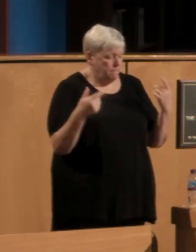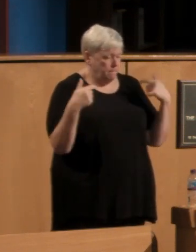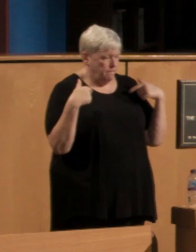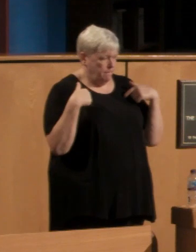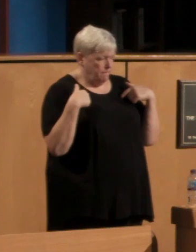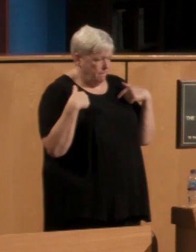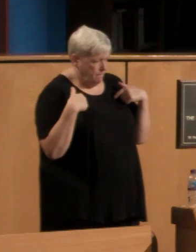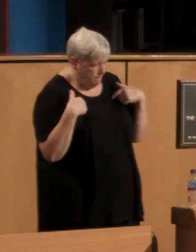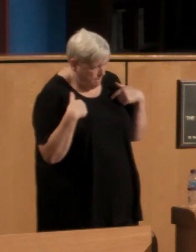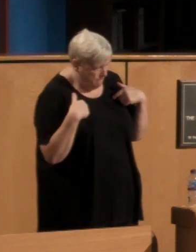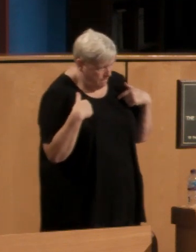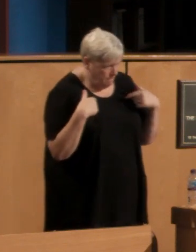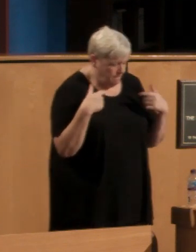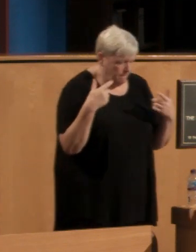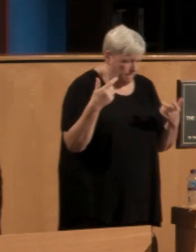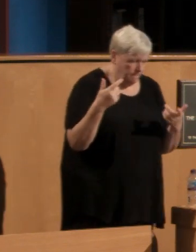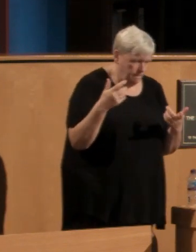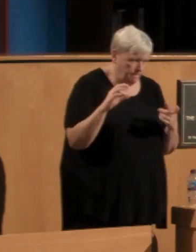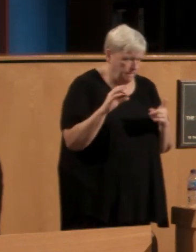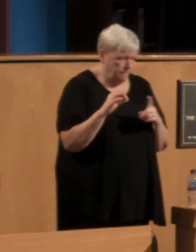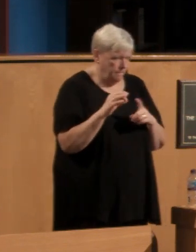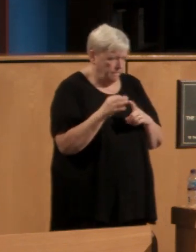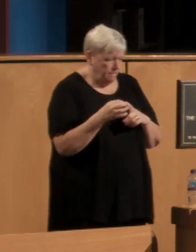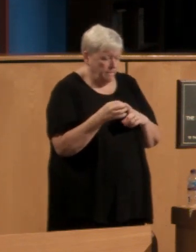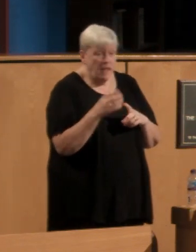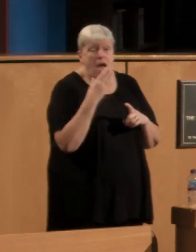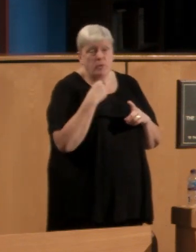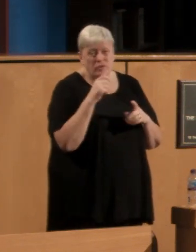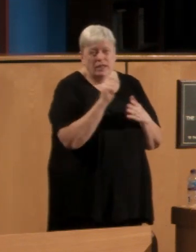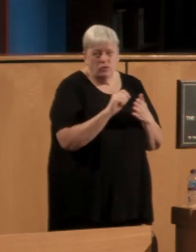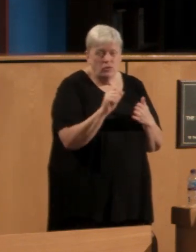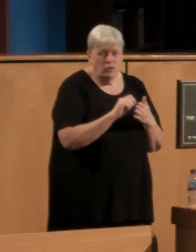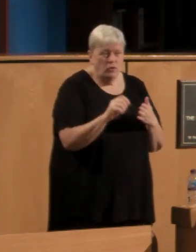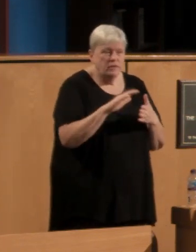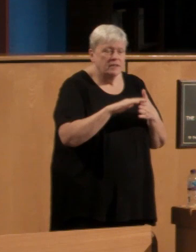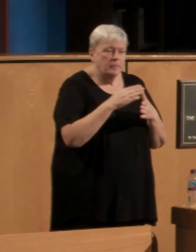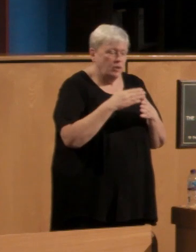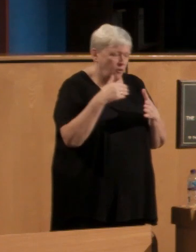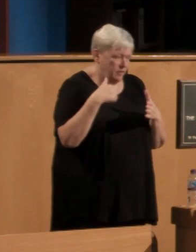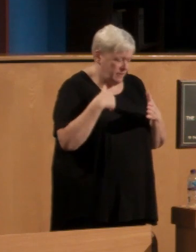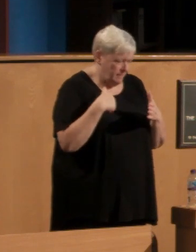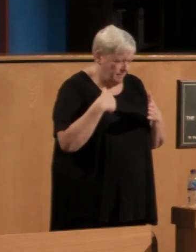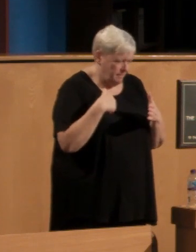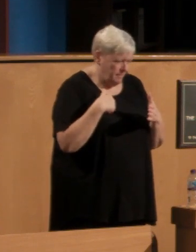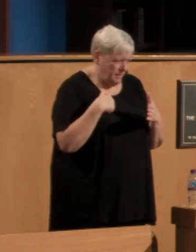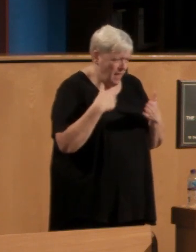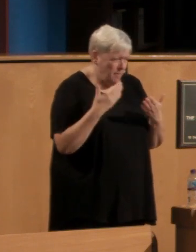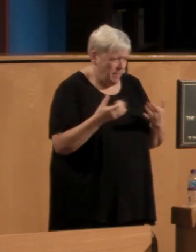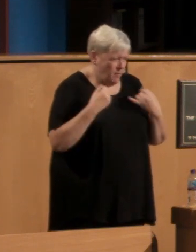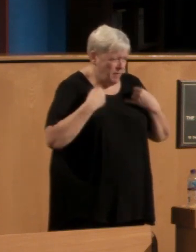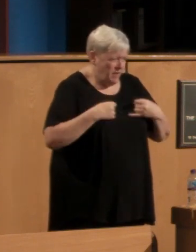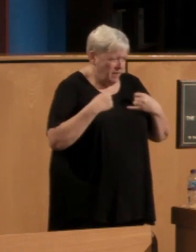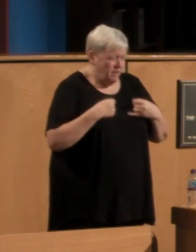Just before I answer the question, I'm just going to point out that I'm using some notes, and it's because I'm chronically ill and have